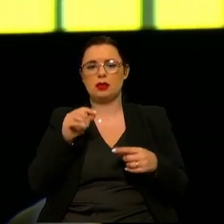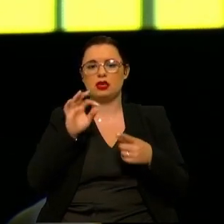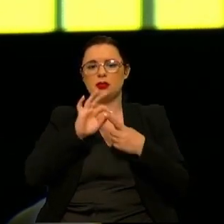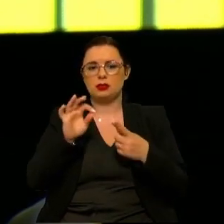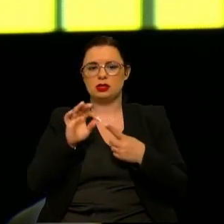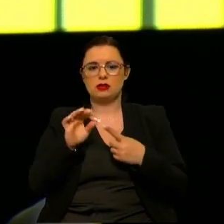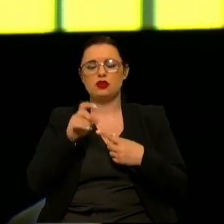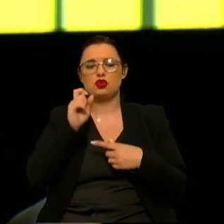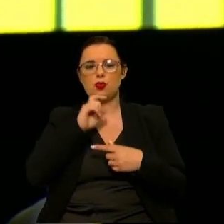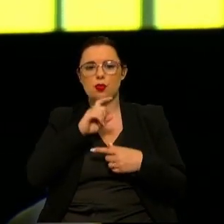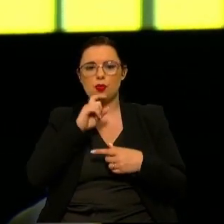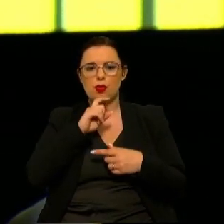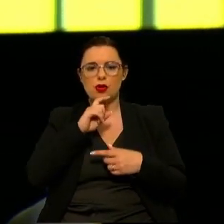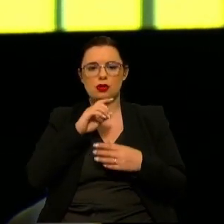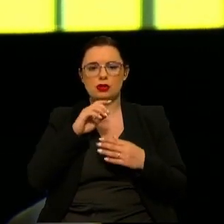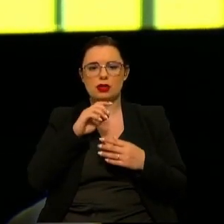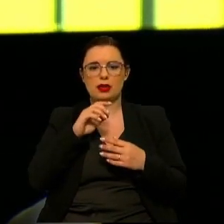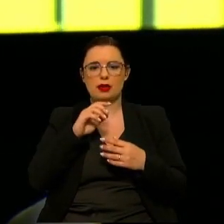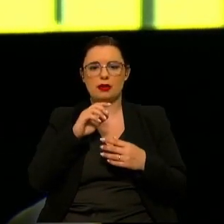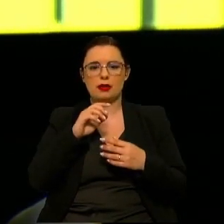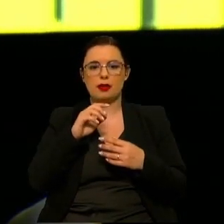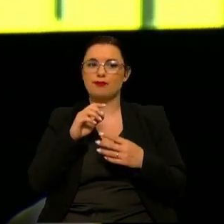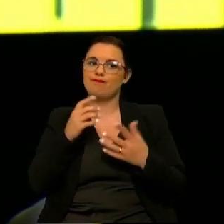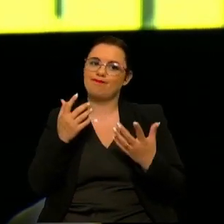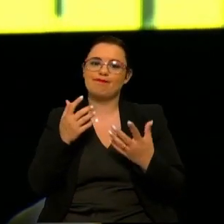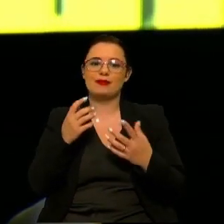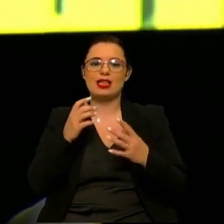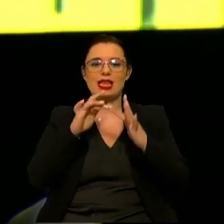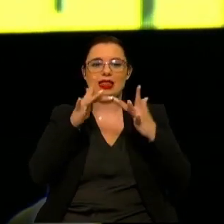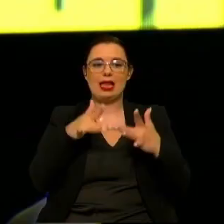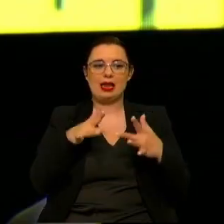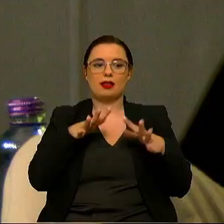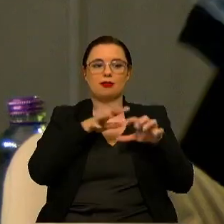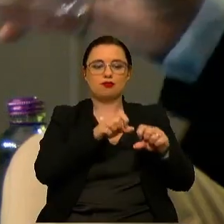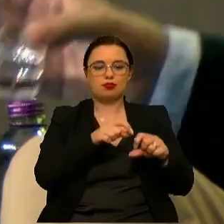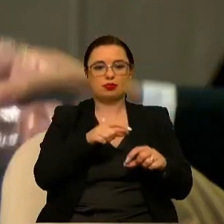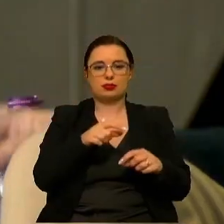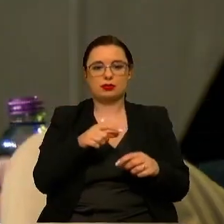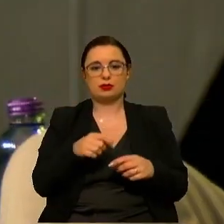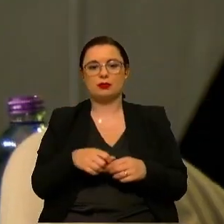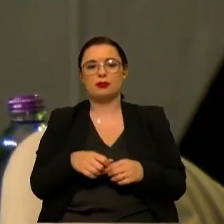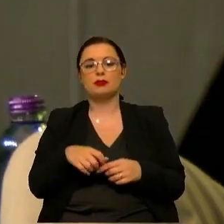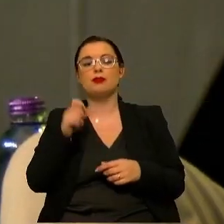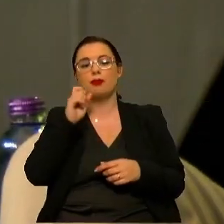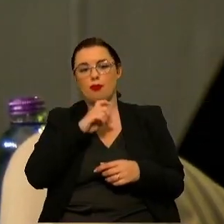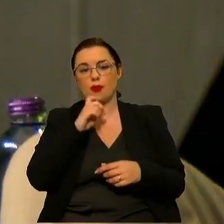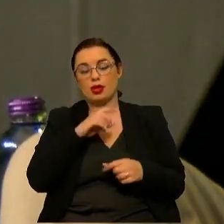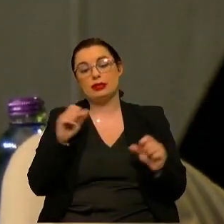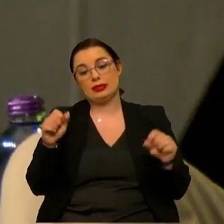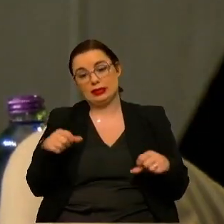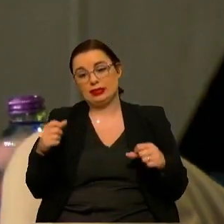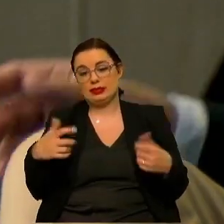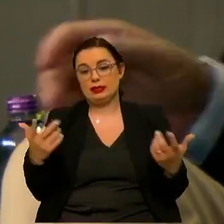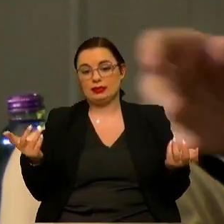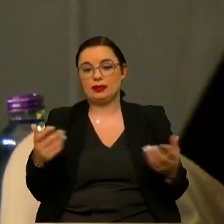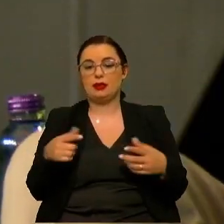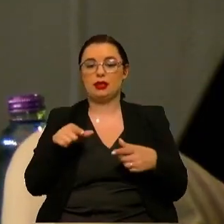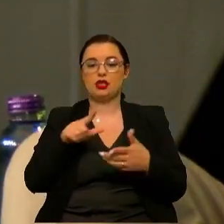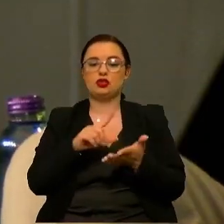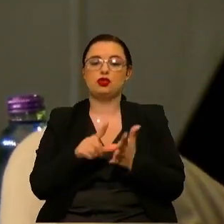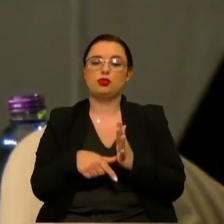make Portugal and businesses to be less times the target of cyber attacks, it